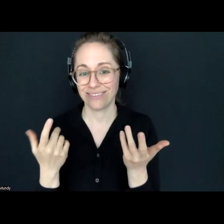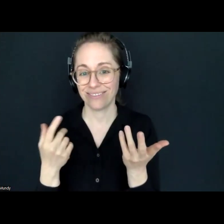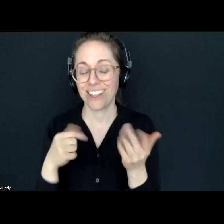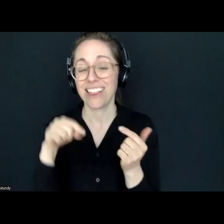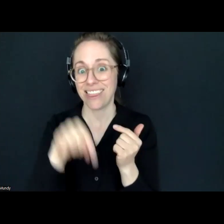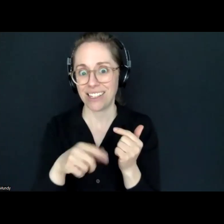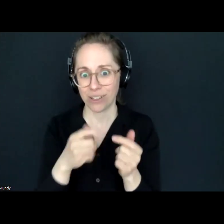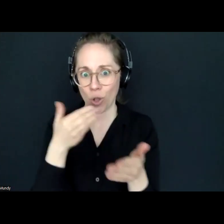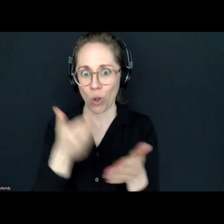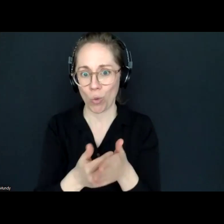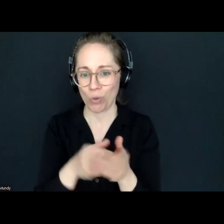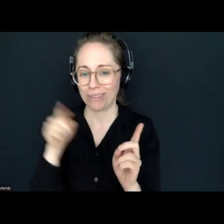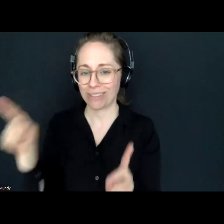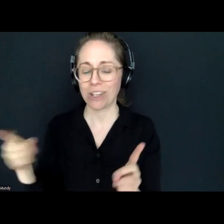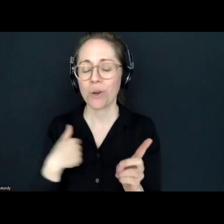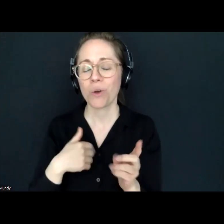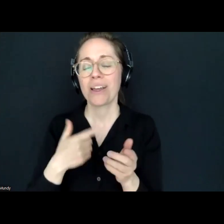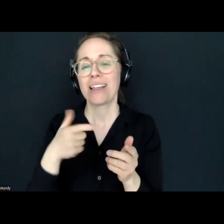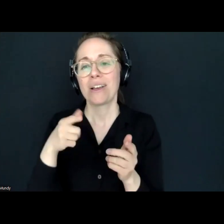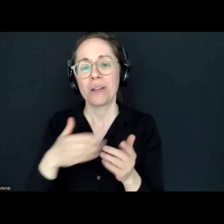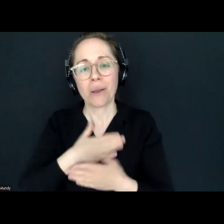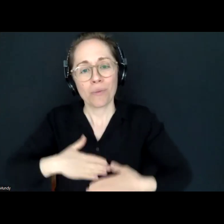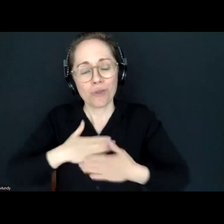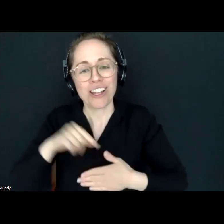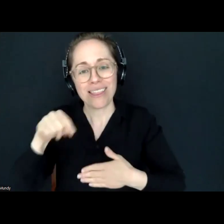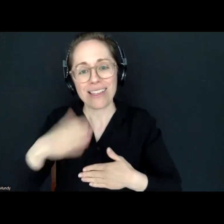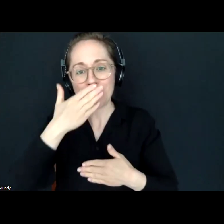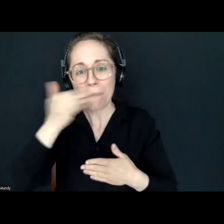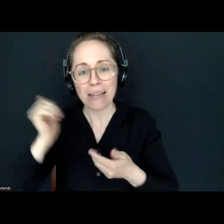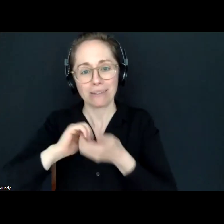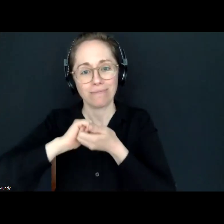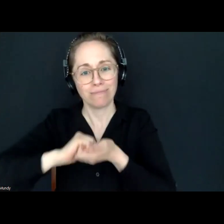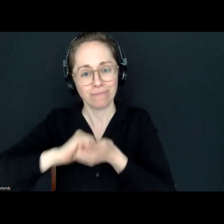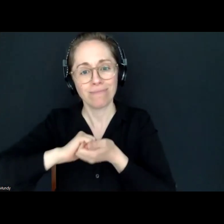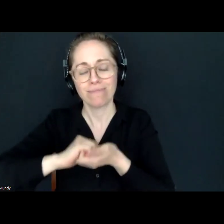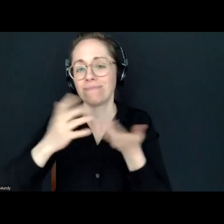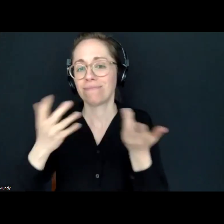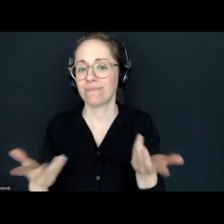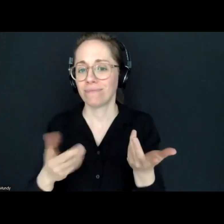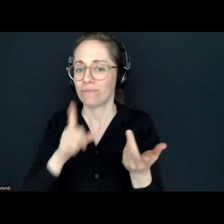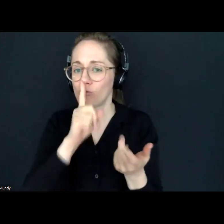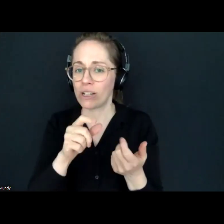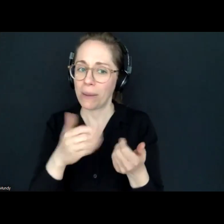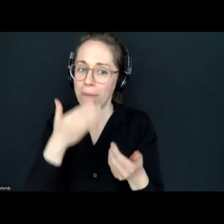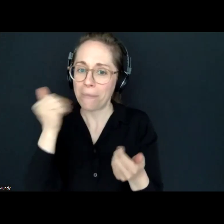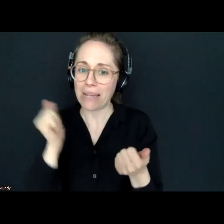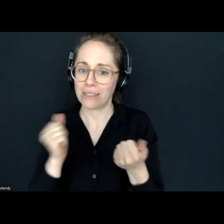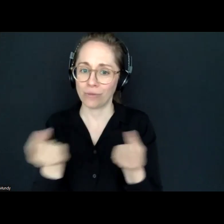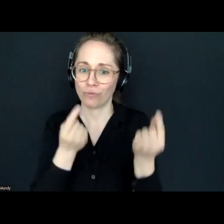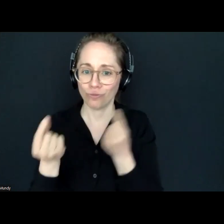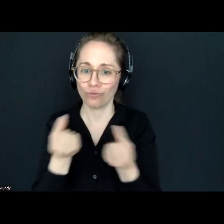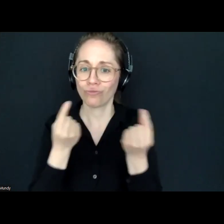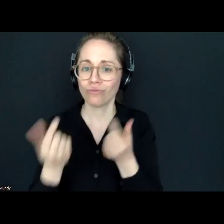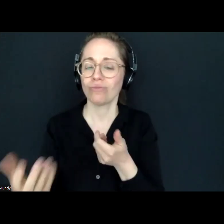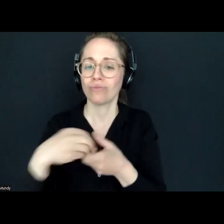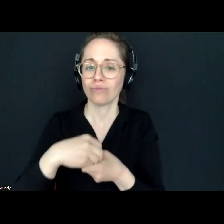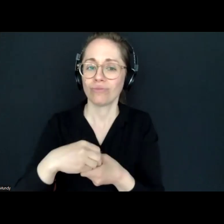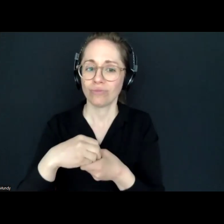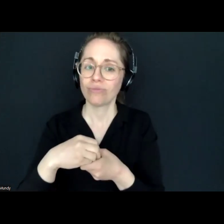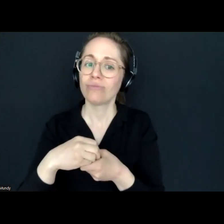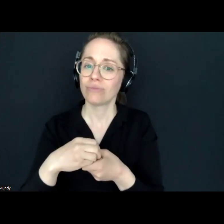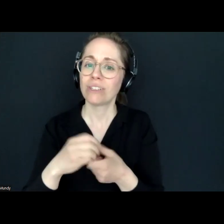continued partnership. Again, this is a best practice around how we further engage with folks and have you help us think about some of